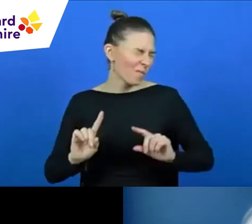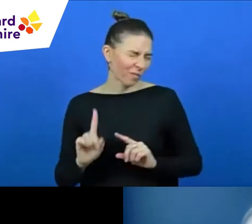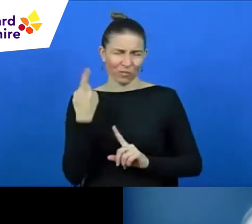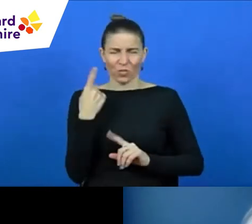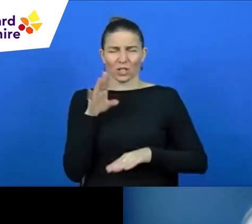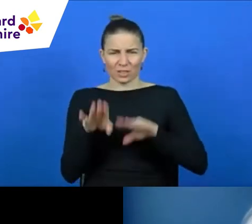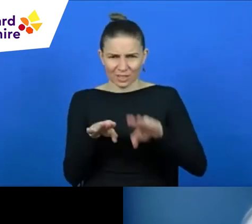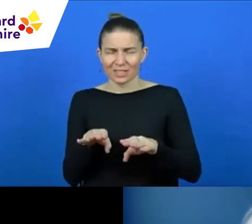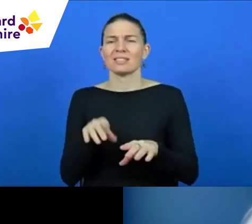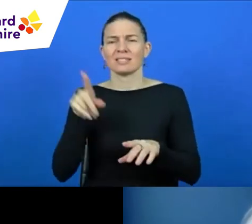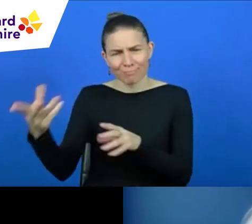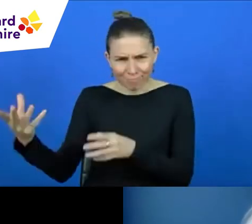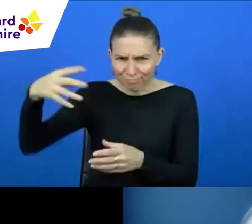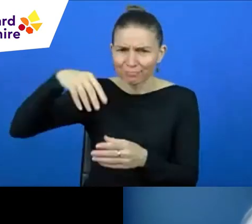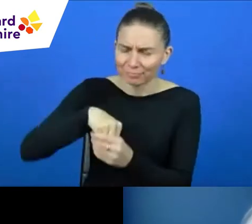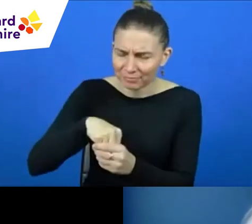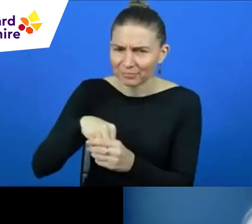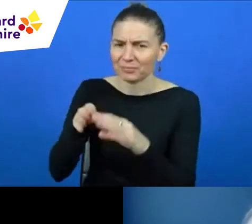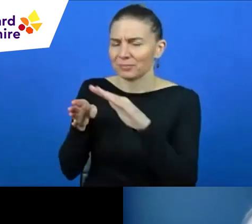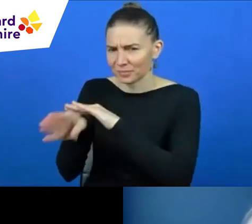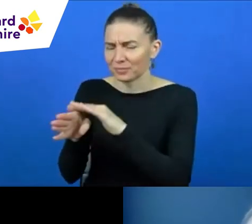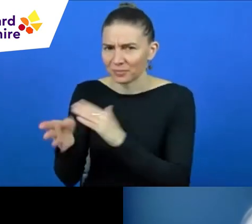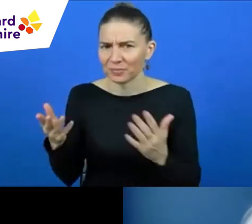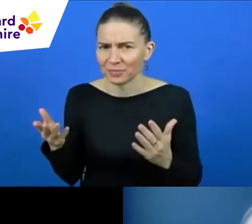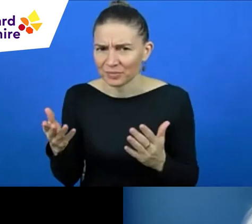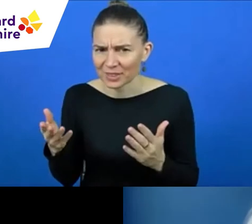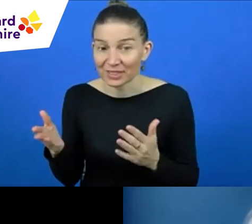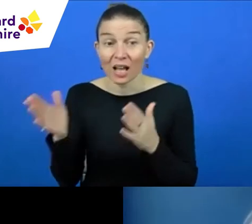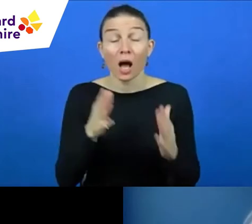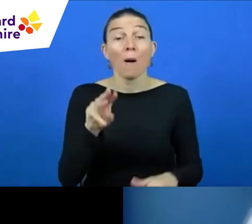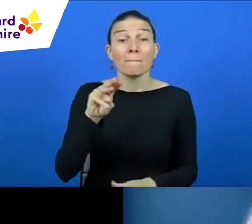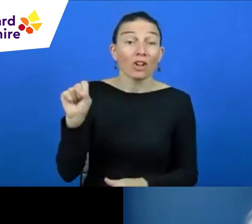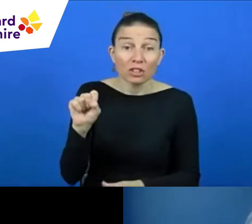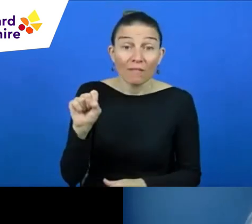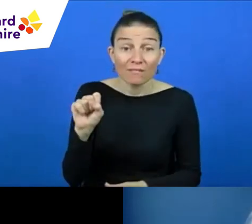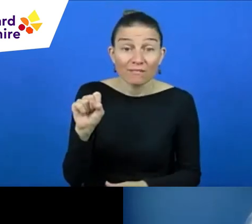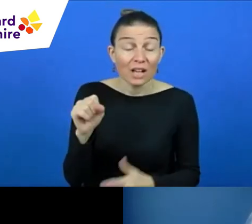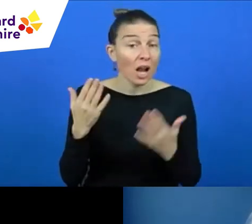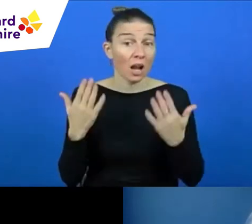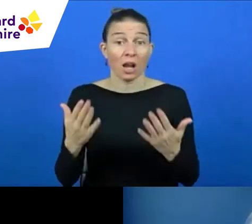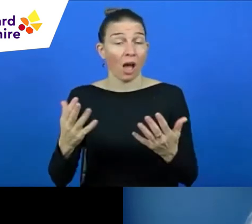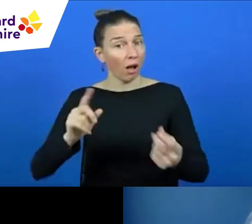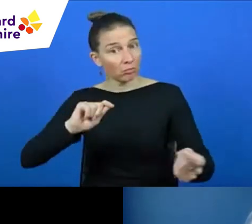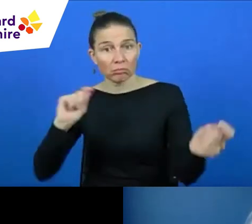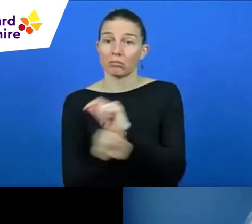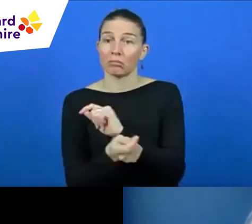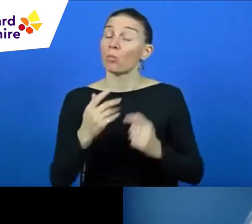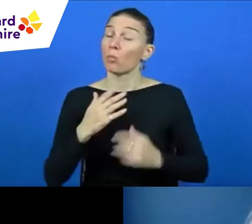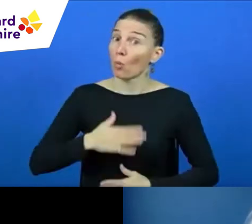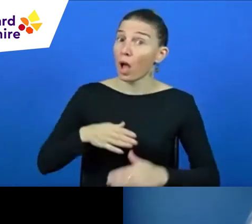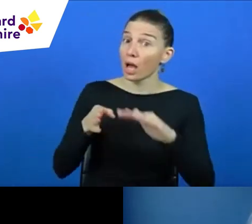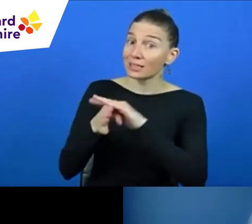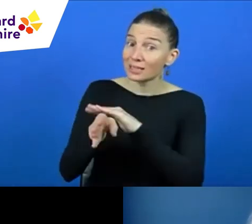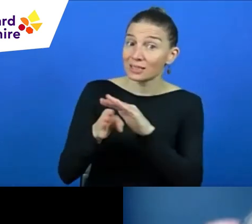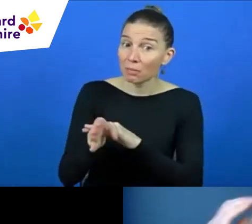they take it seriously. Microsoft has changed the face now of what it is to be accessible and to deliver